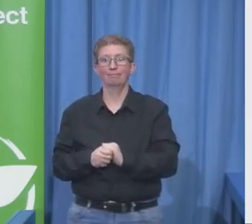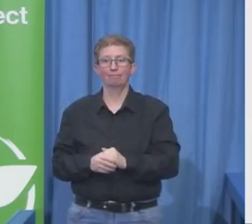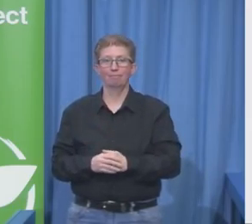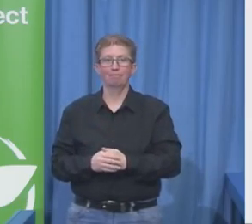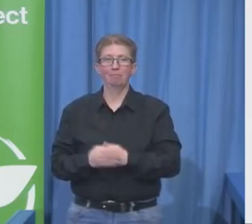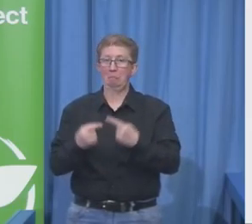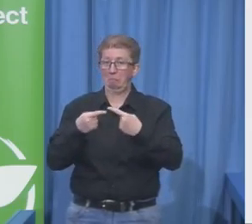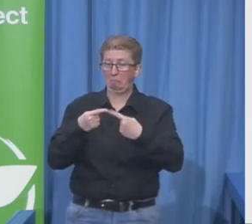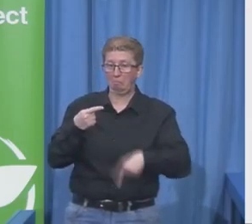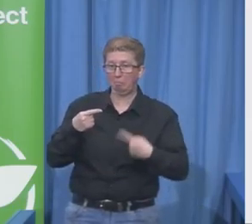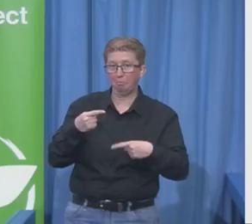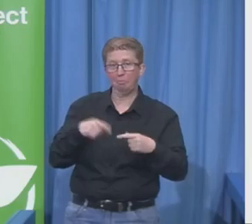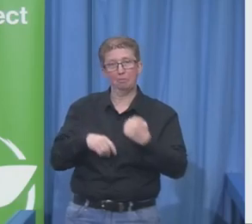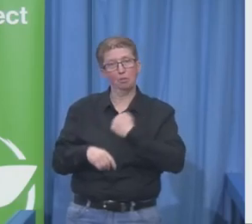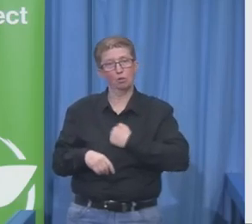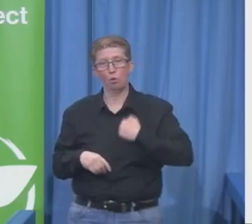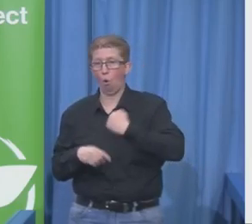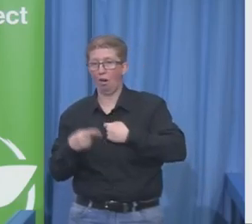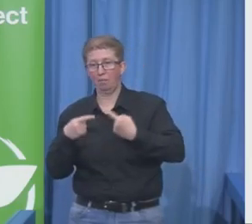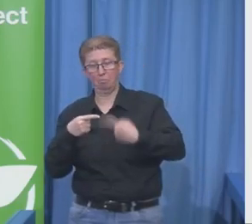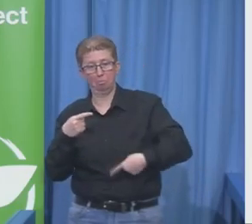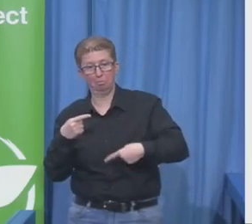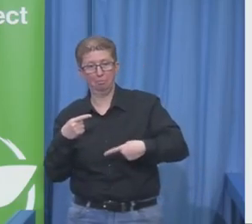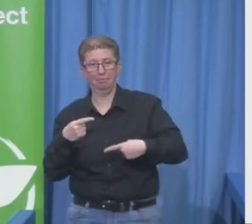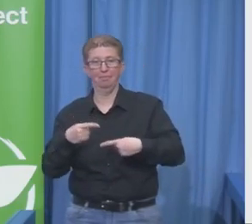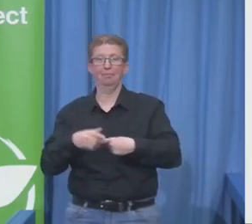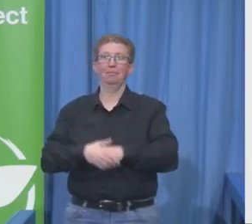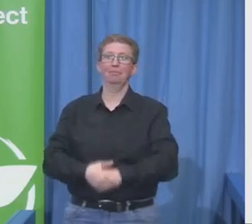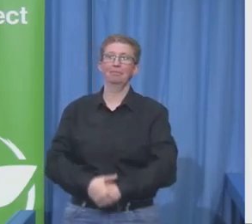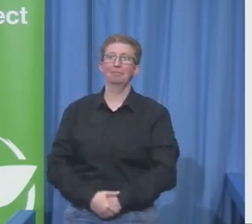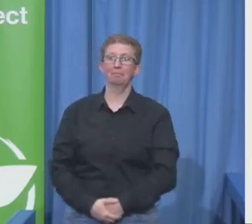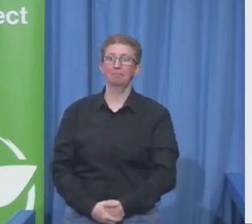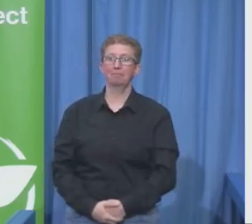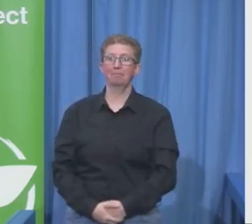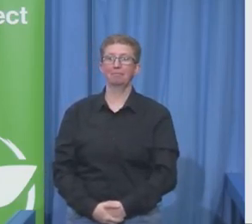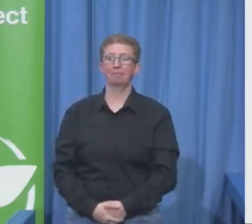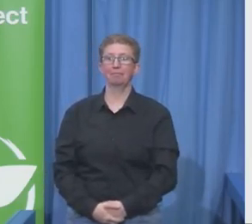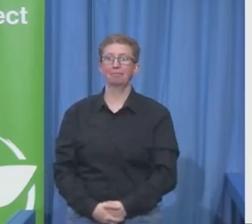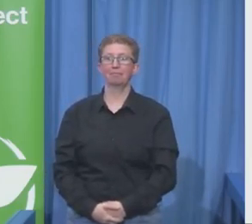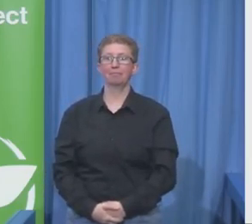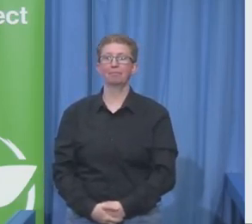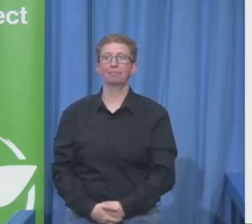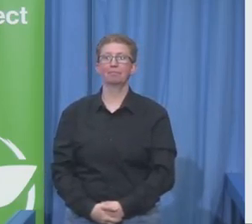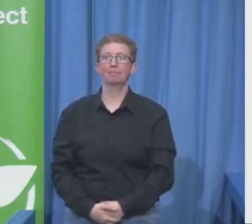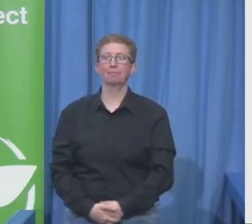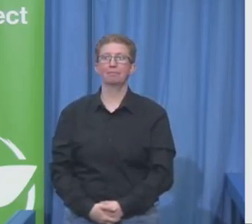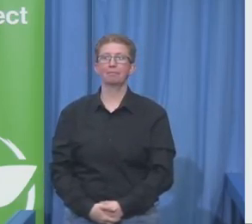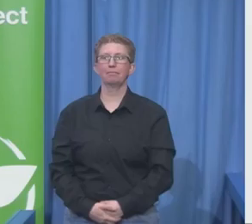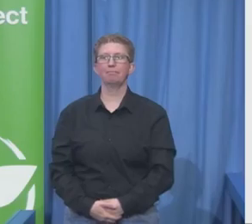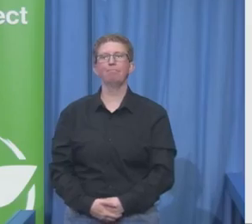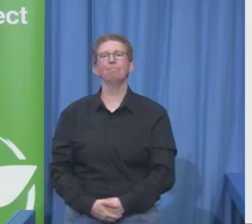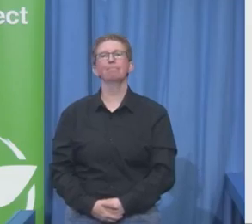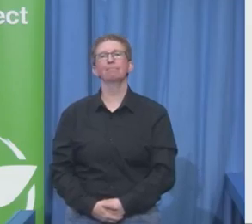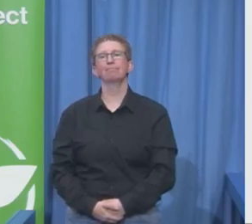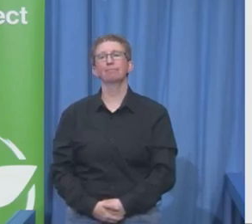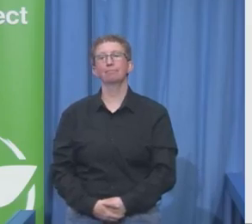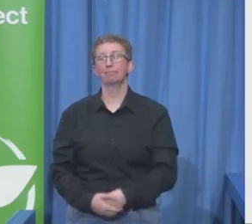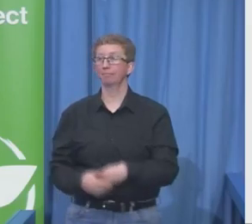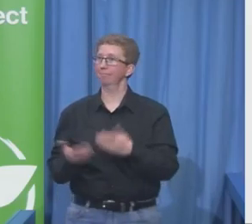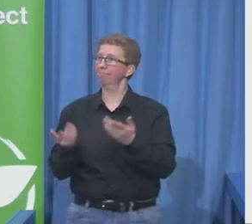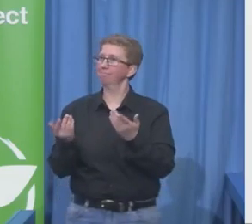no work experience, the gap is 10% lower than their peers without disability. We are working towards closing that